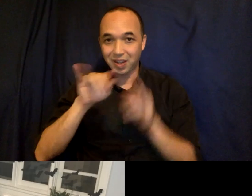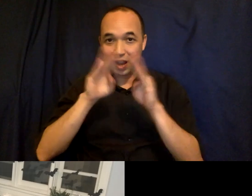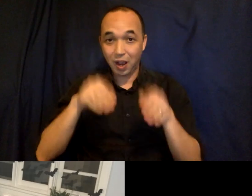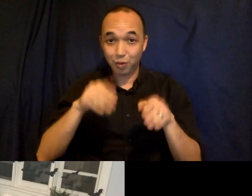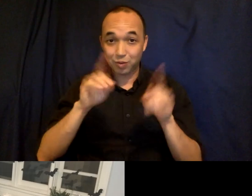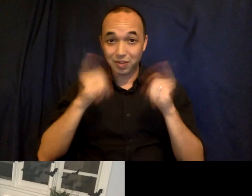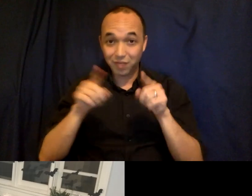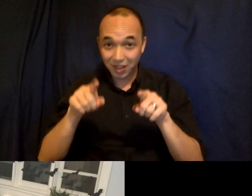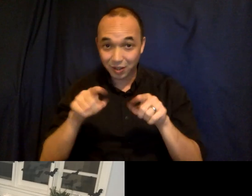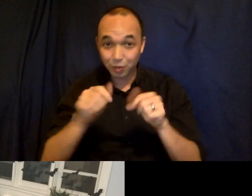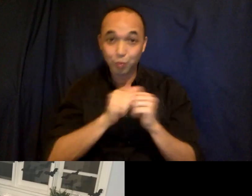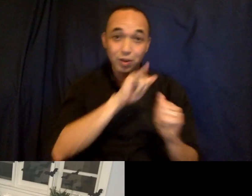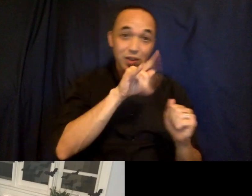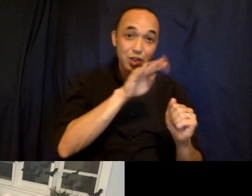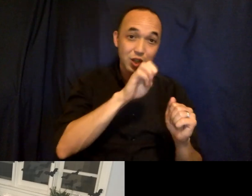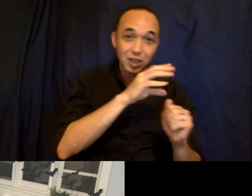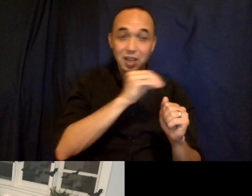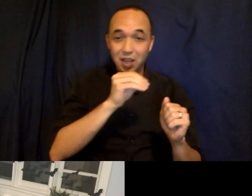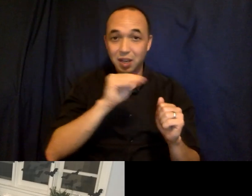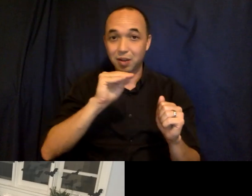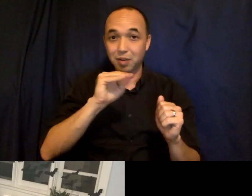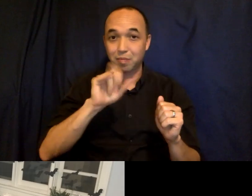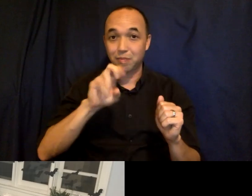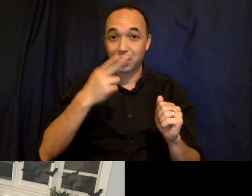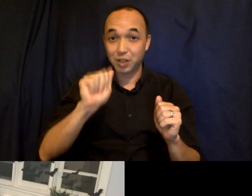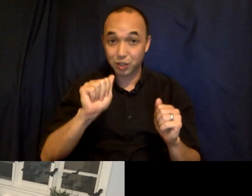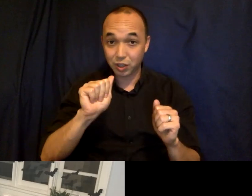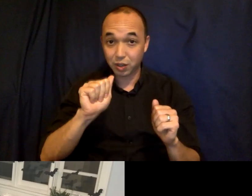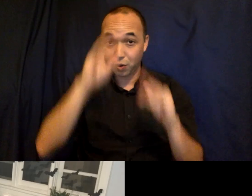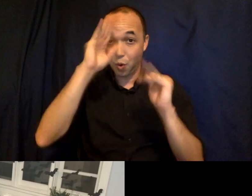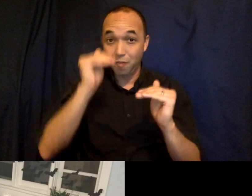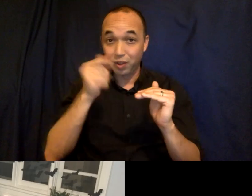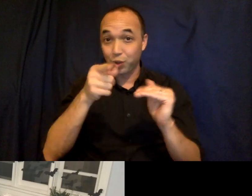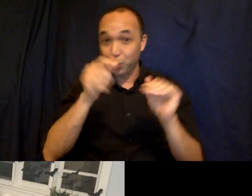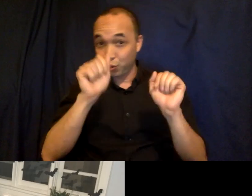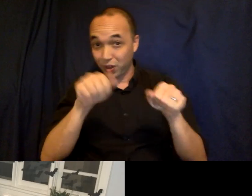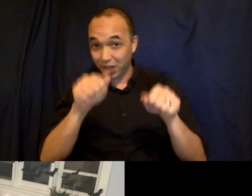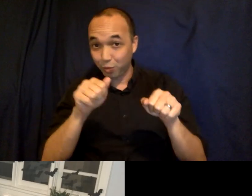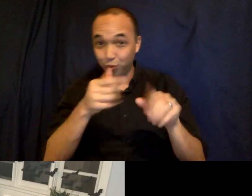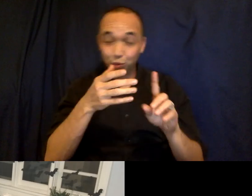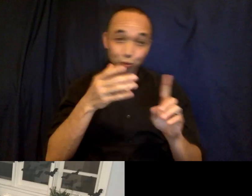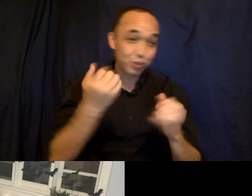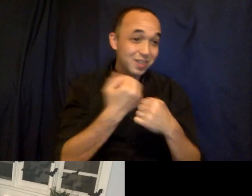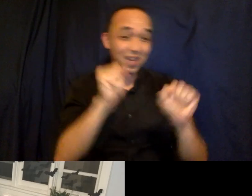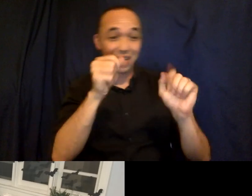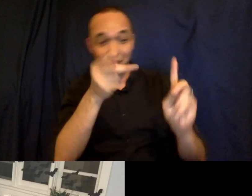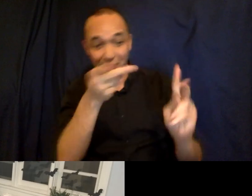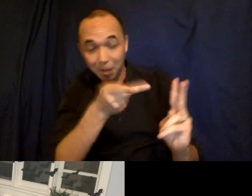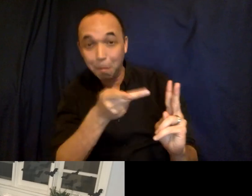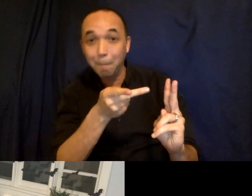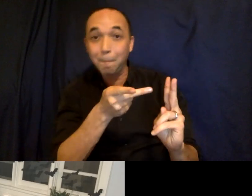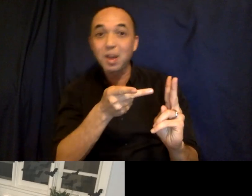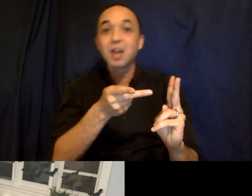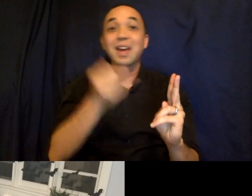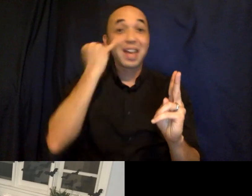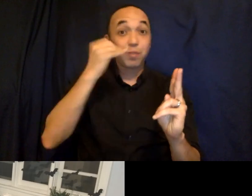House. If you missed it, we've updated the link in the list so that you can go watch it again. At the end of the video, you will